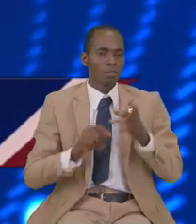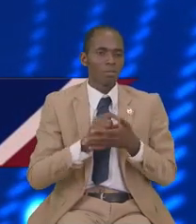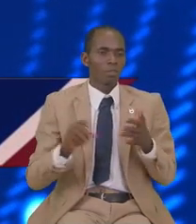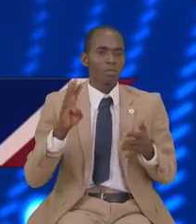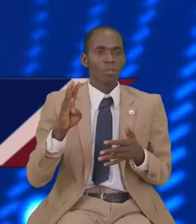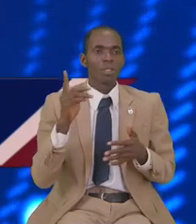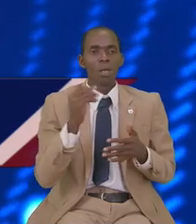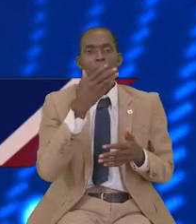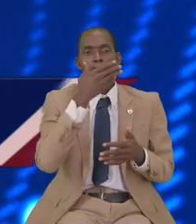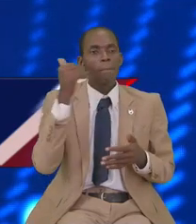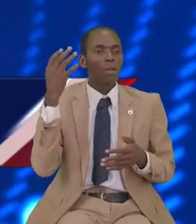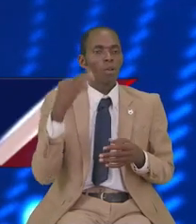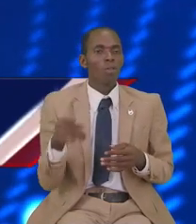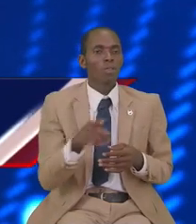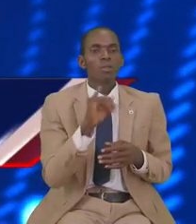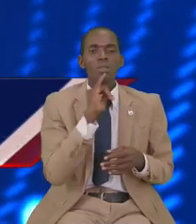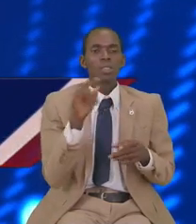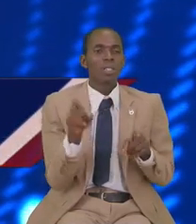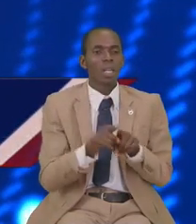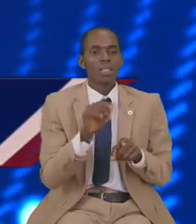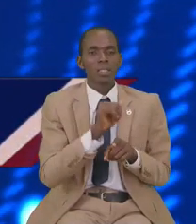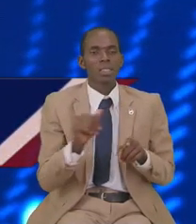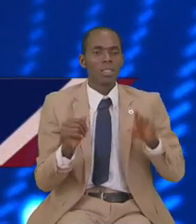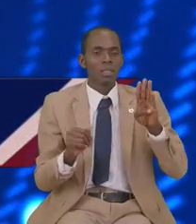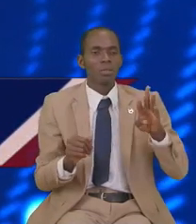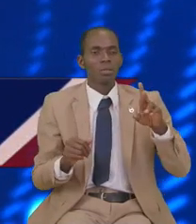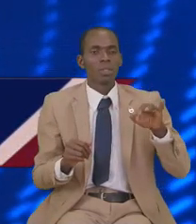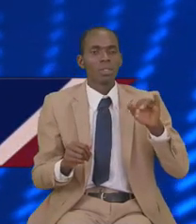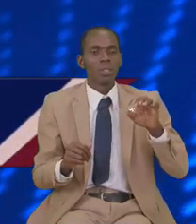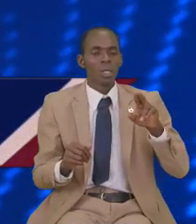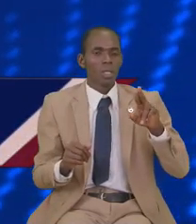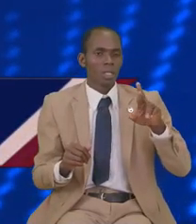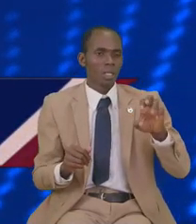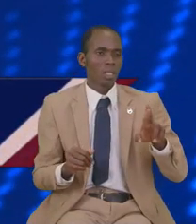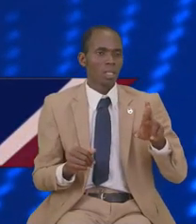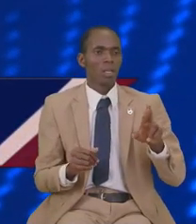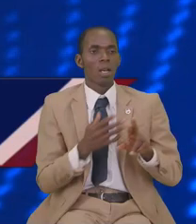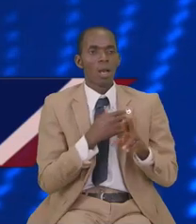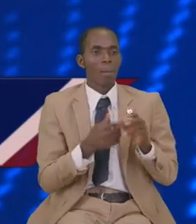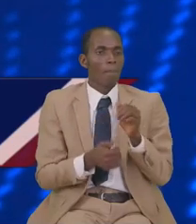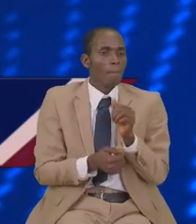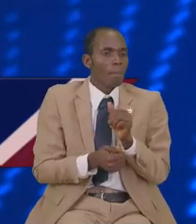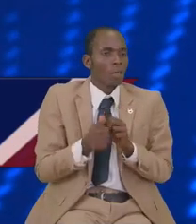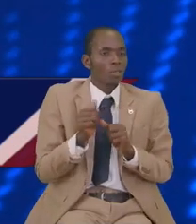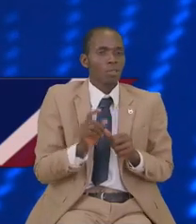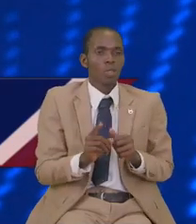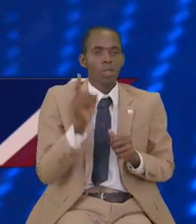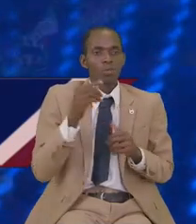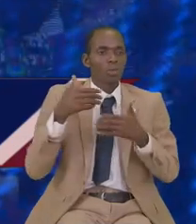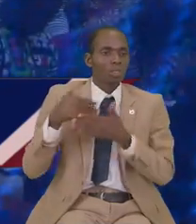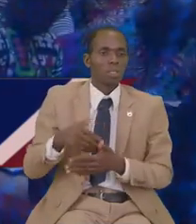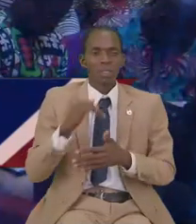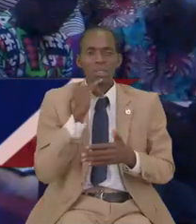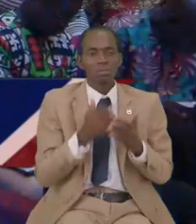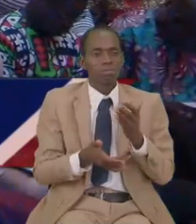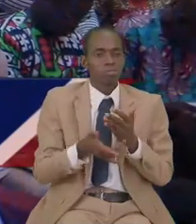them is as a briar, and most upright is sharper than a thorn edge.